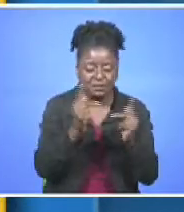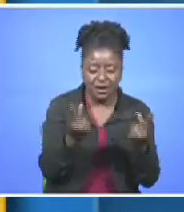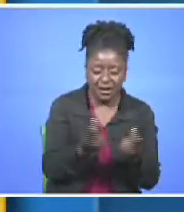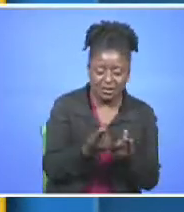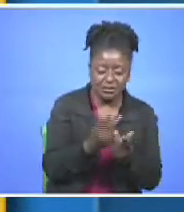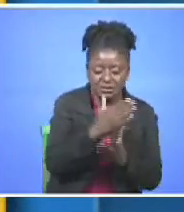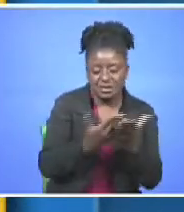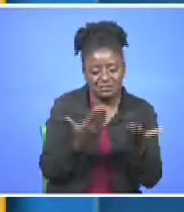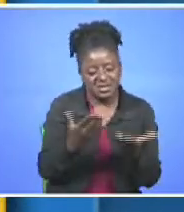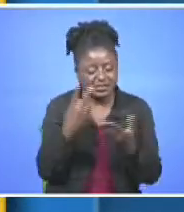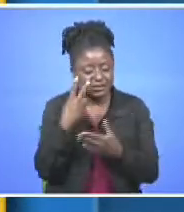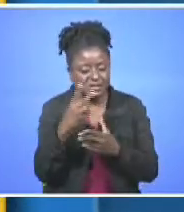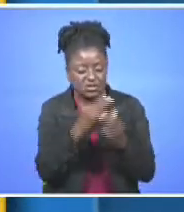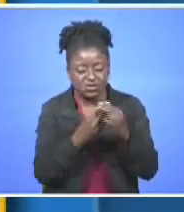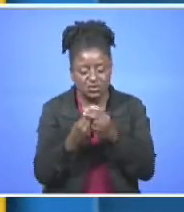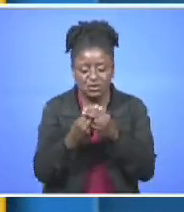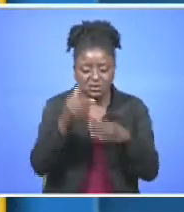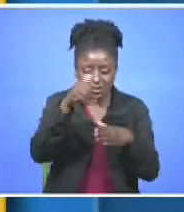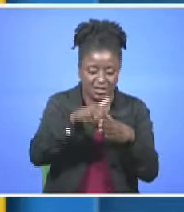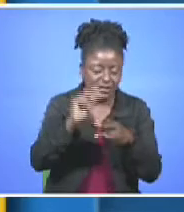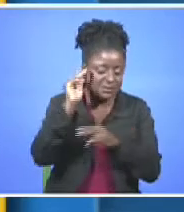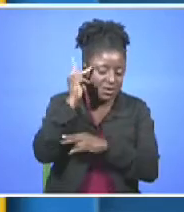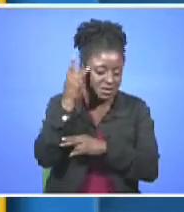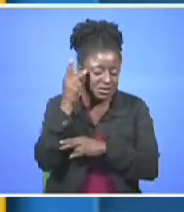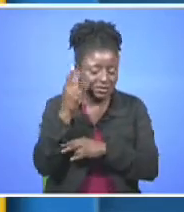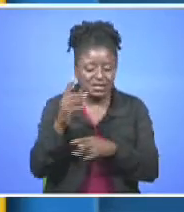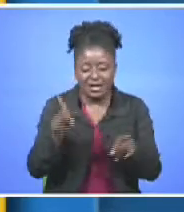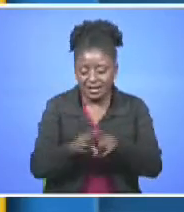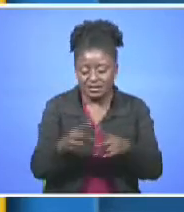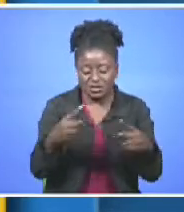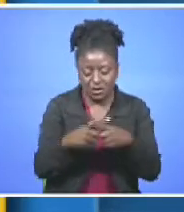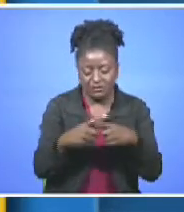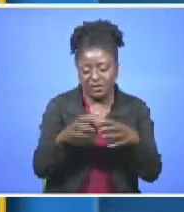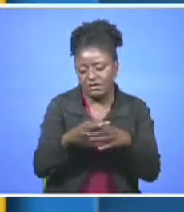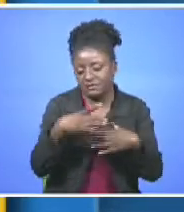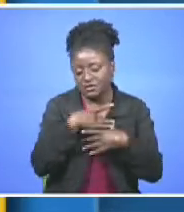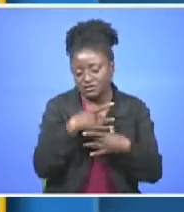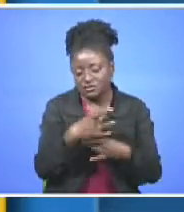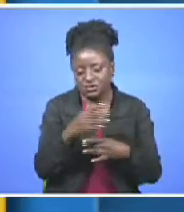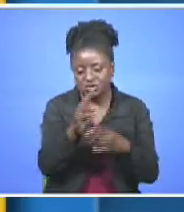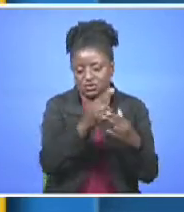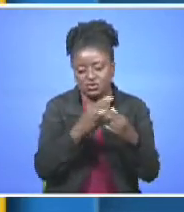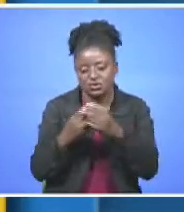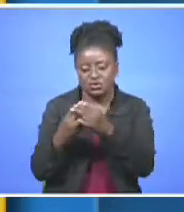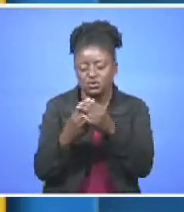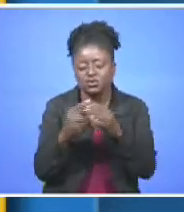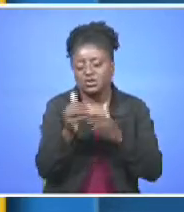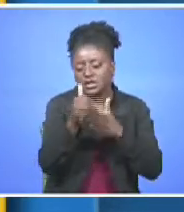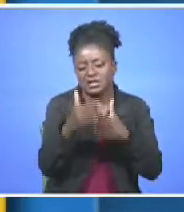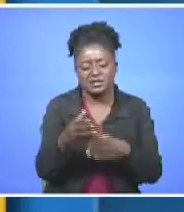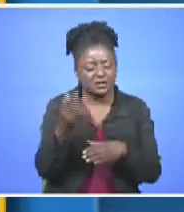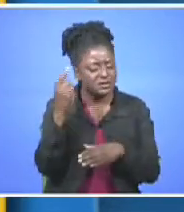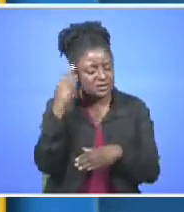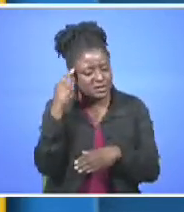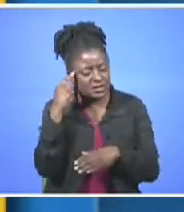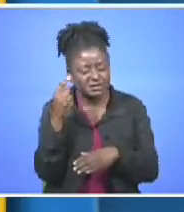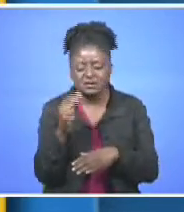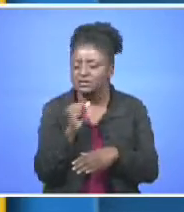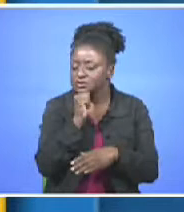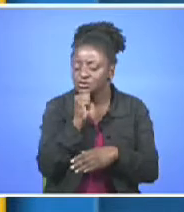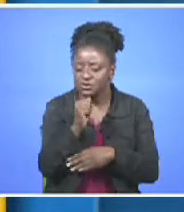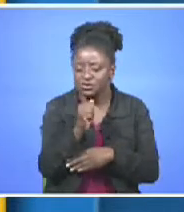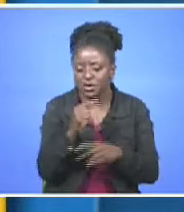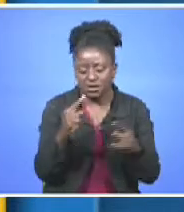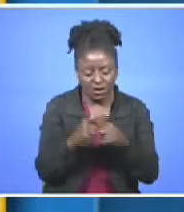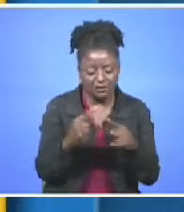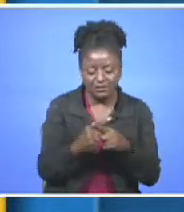involved in politics as a conflict of interest, the union leader believes that it's not. In fact, he says union involvement in politics has